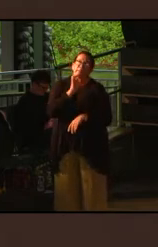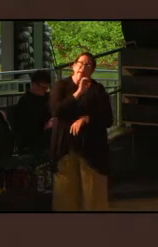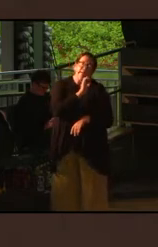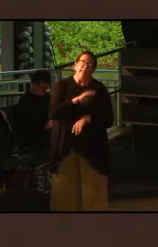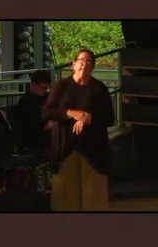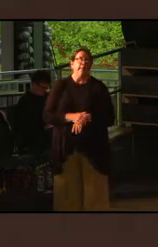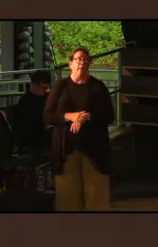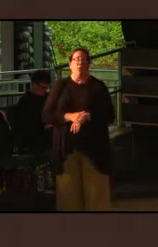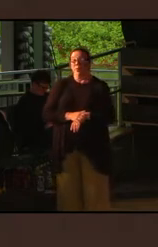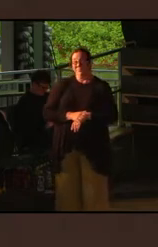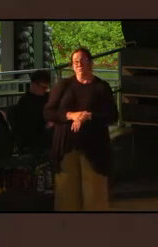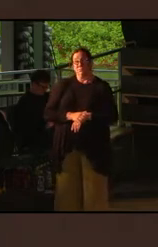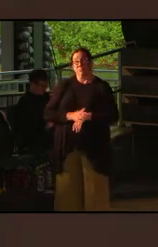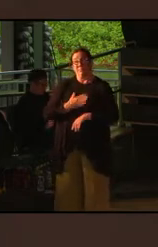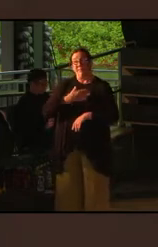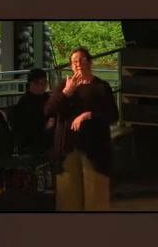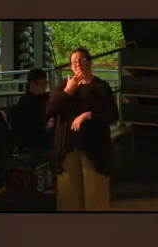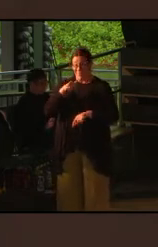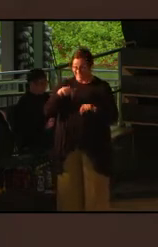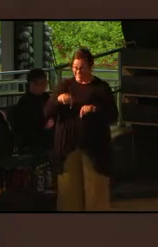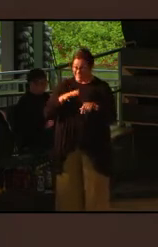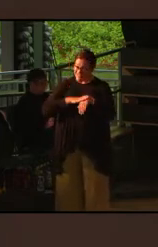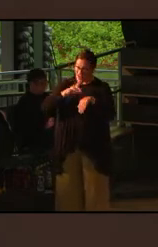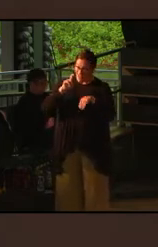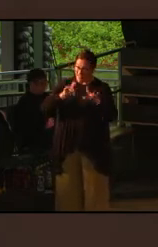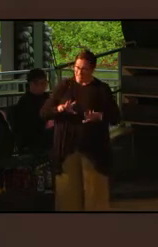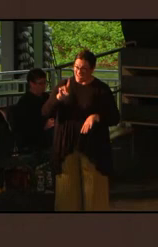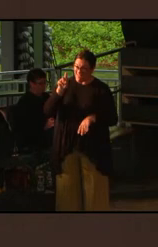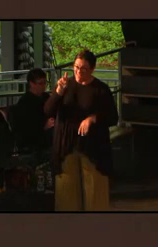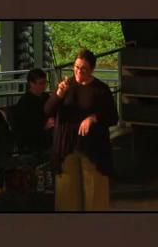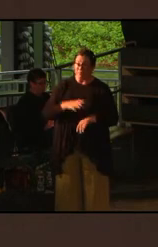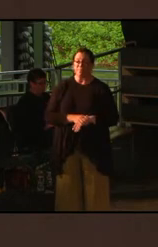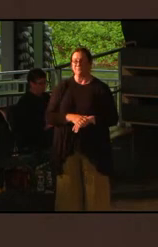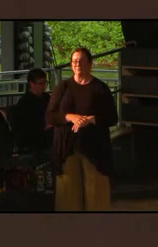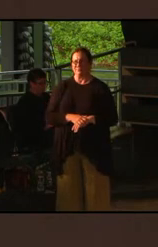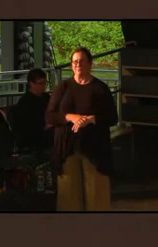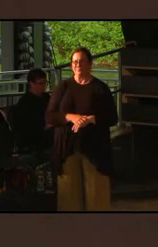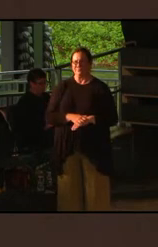my personal favorite, will this be on the test?